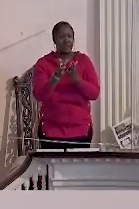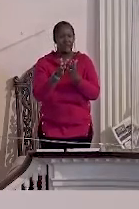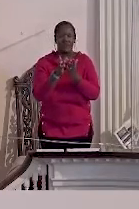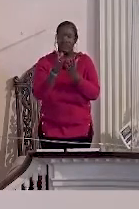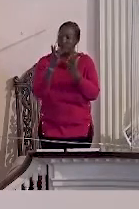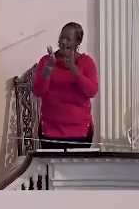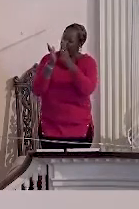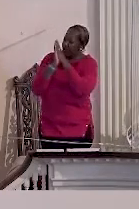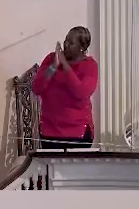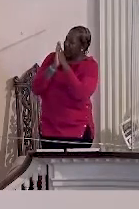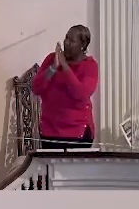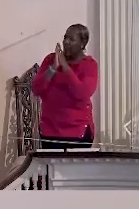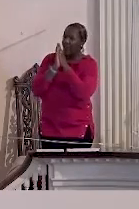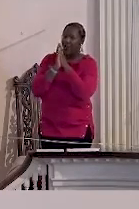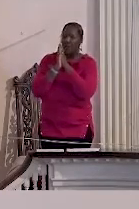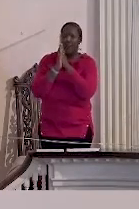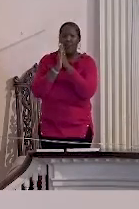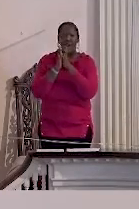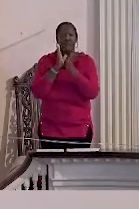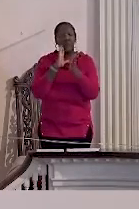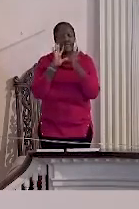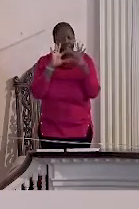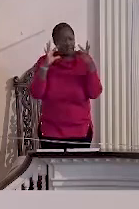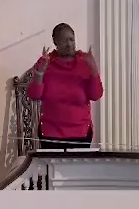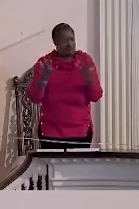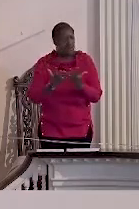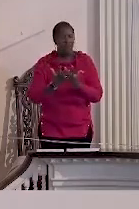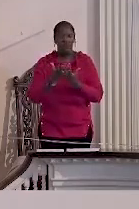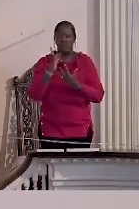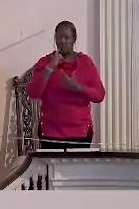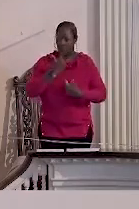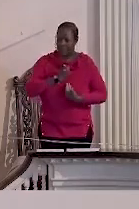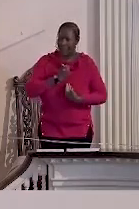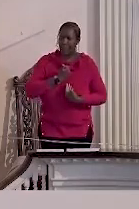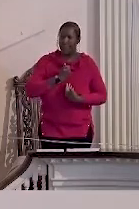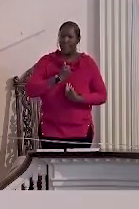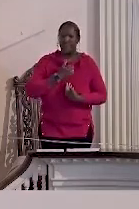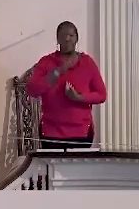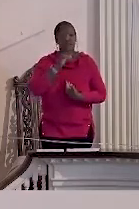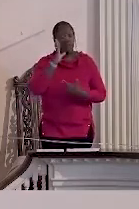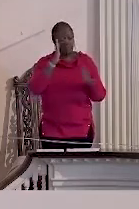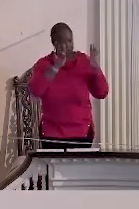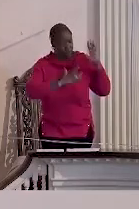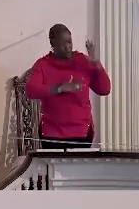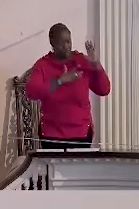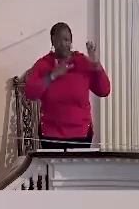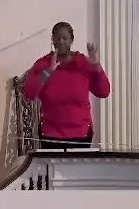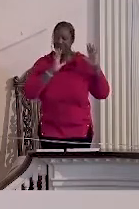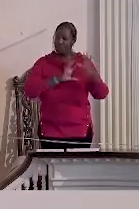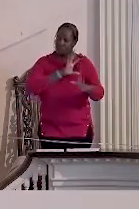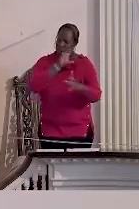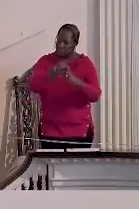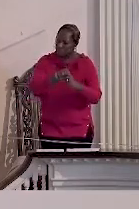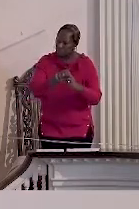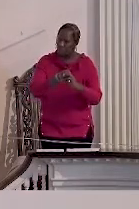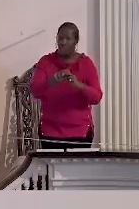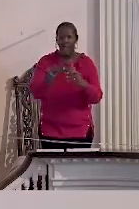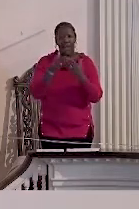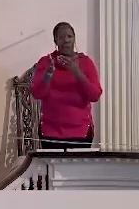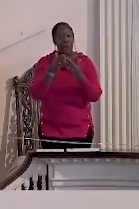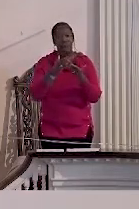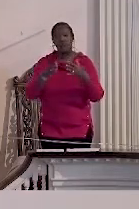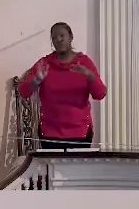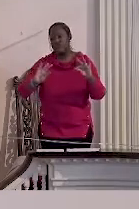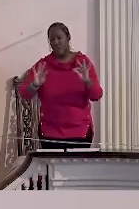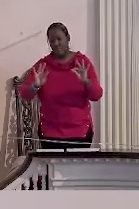We pray for that wholeness for ourselves and promise to do our part, however